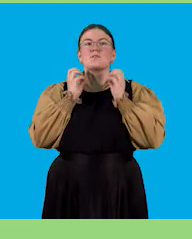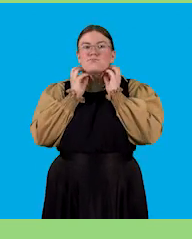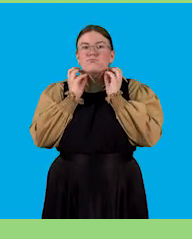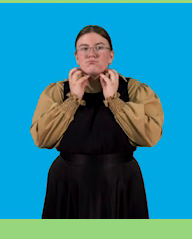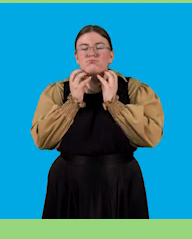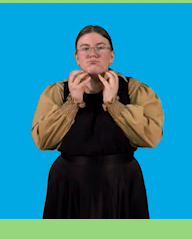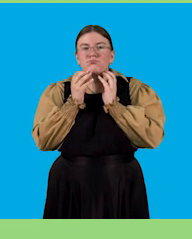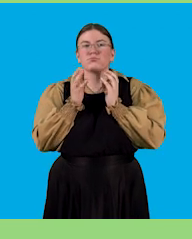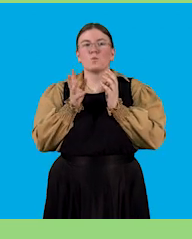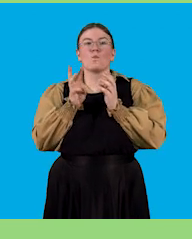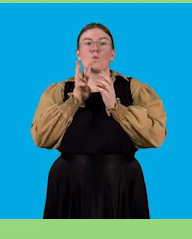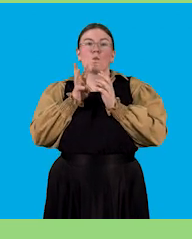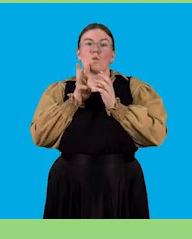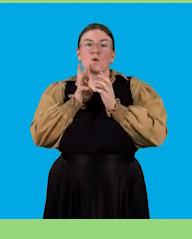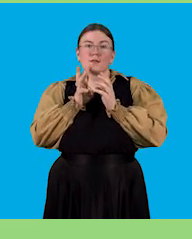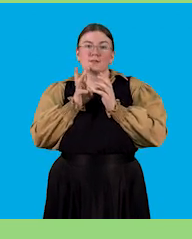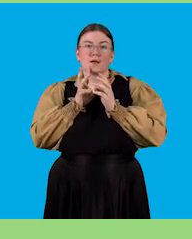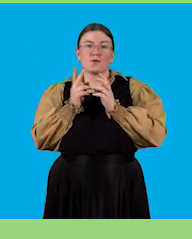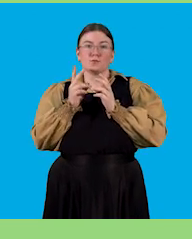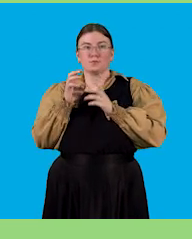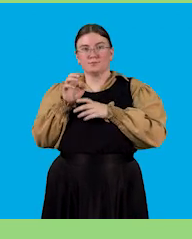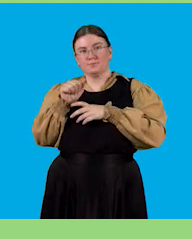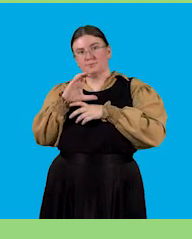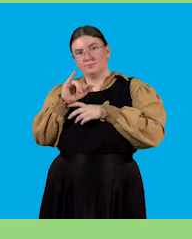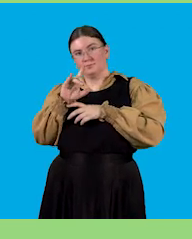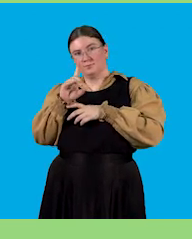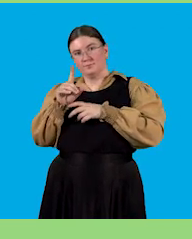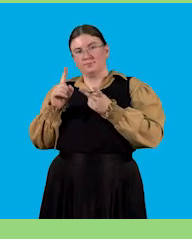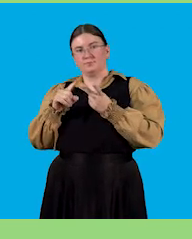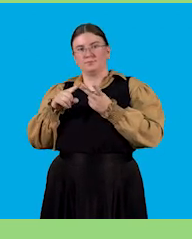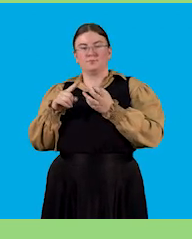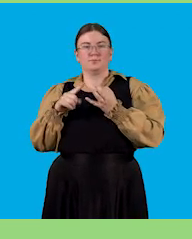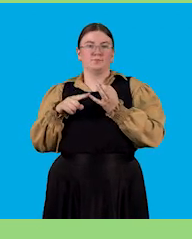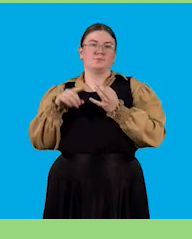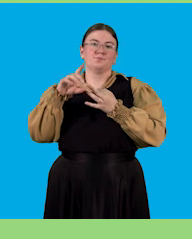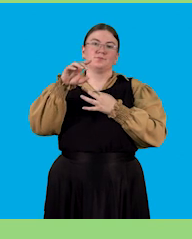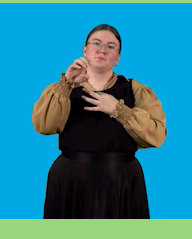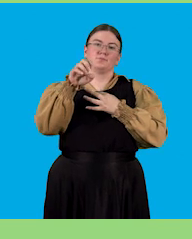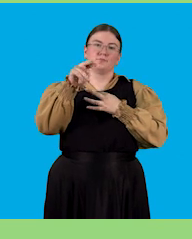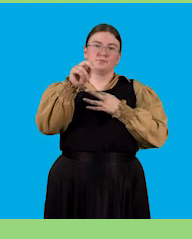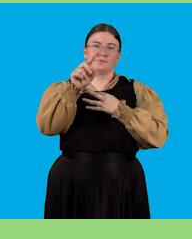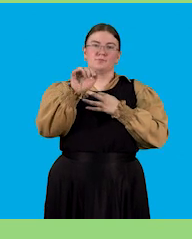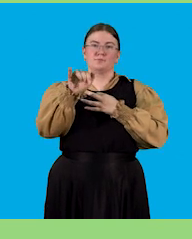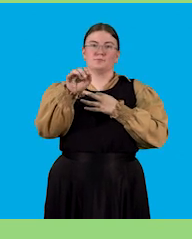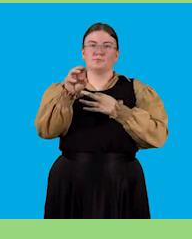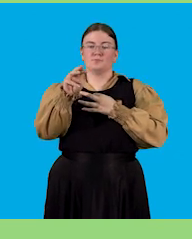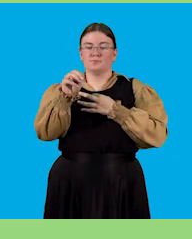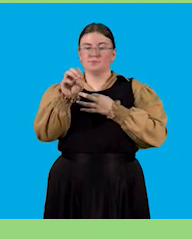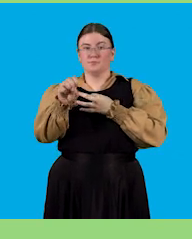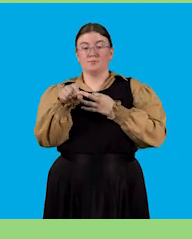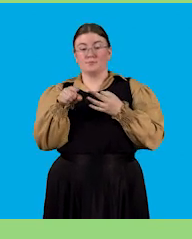water, acids, and enzymes. And this is what also helps with breaking the food down into